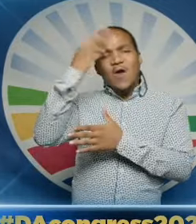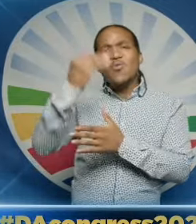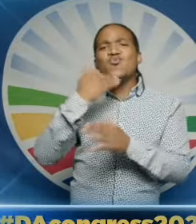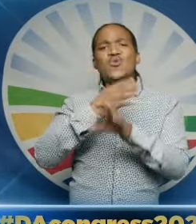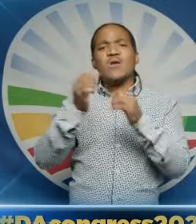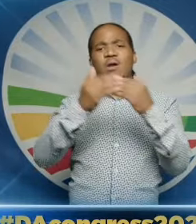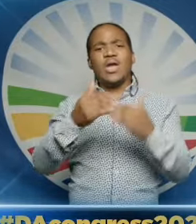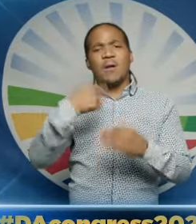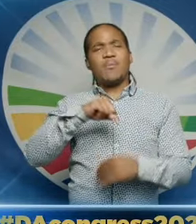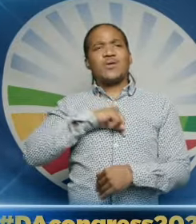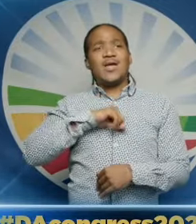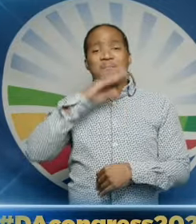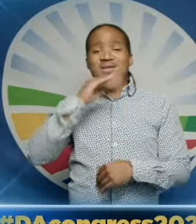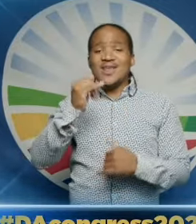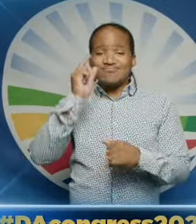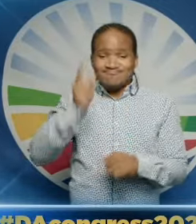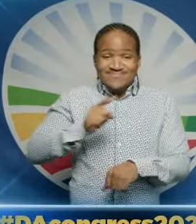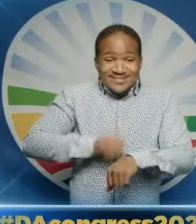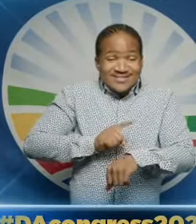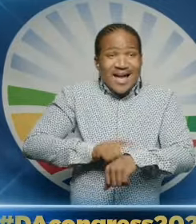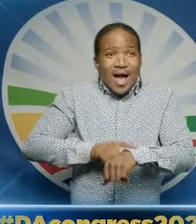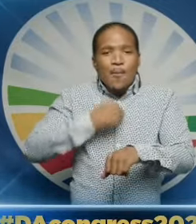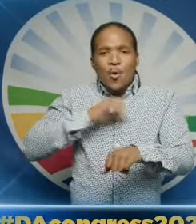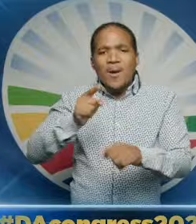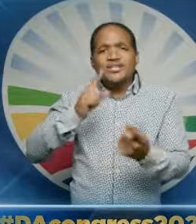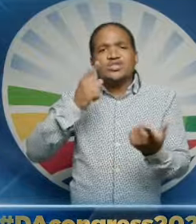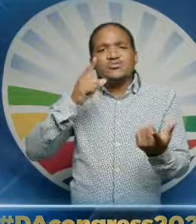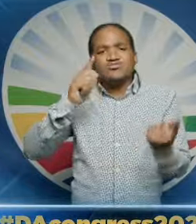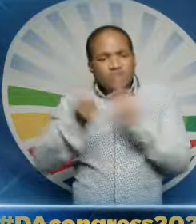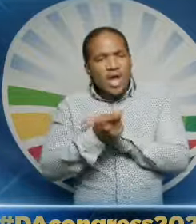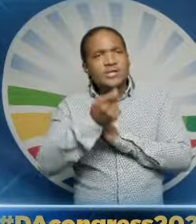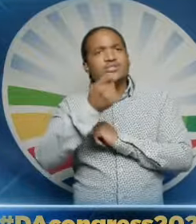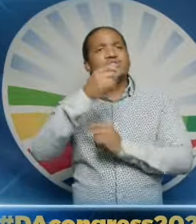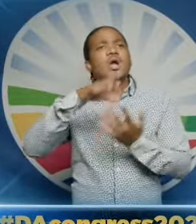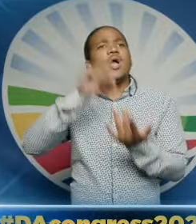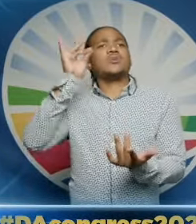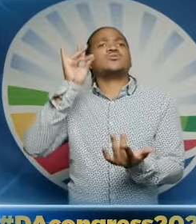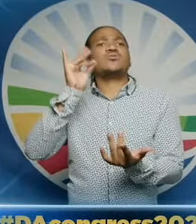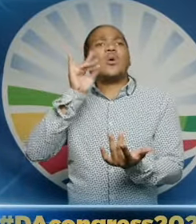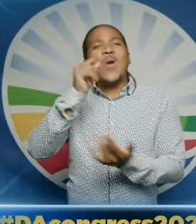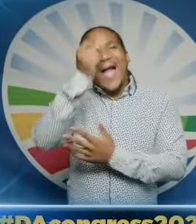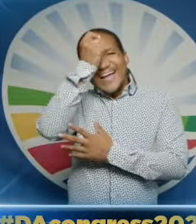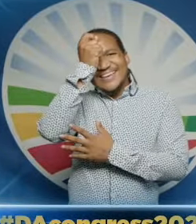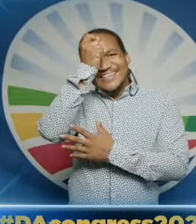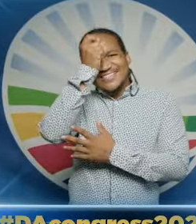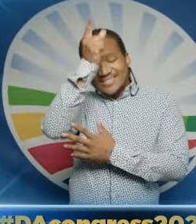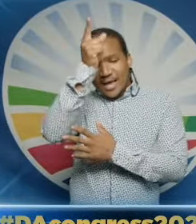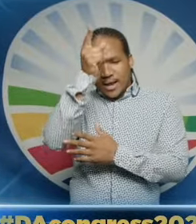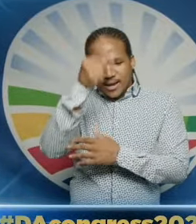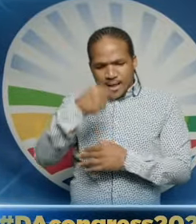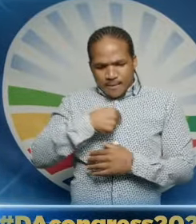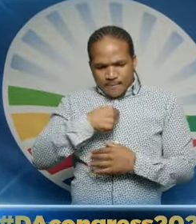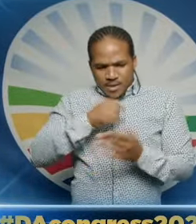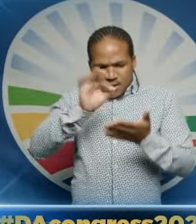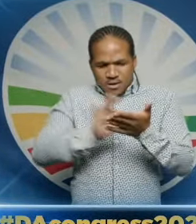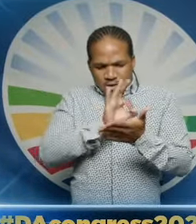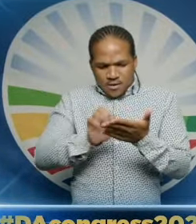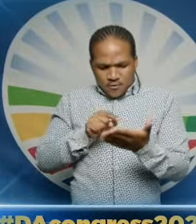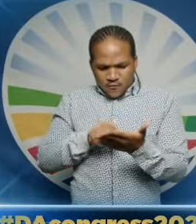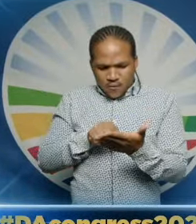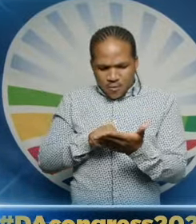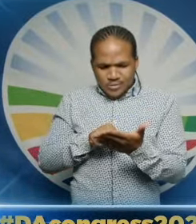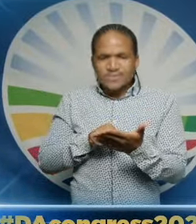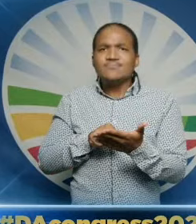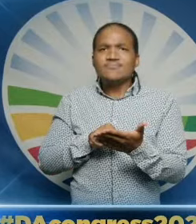ongasikhathalelanga. It's high time that we make different choices. It's high time we understand that the way that you vote and the way that you